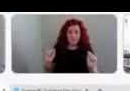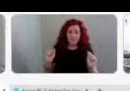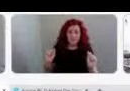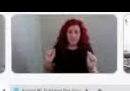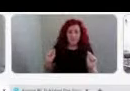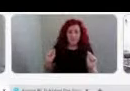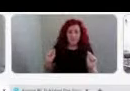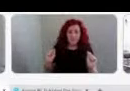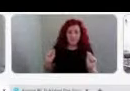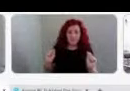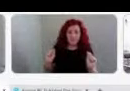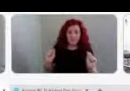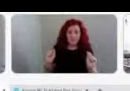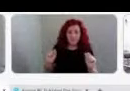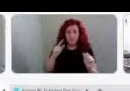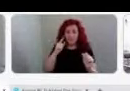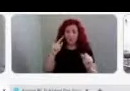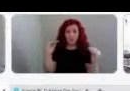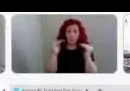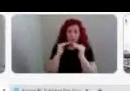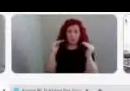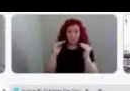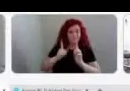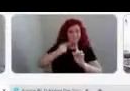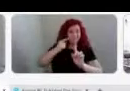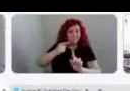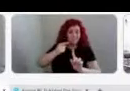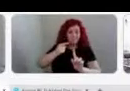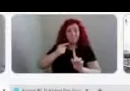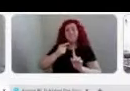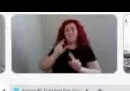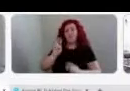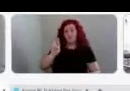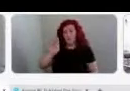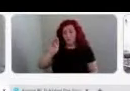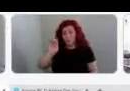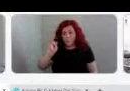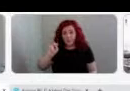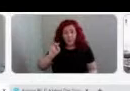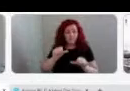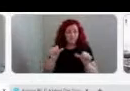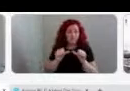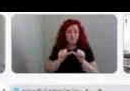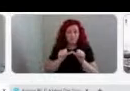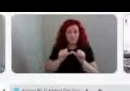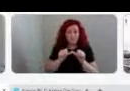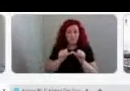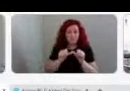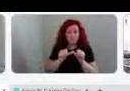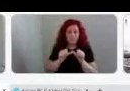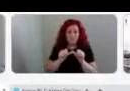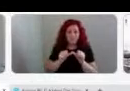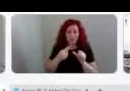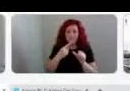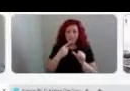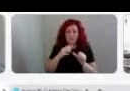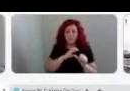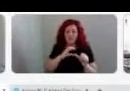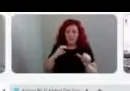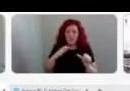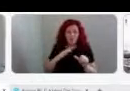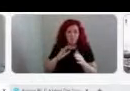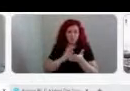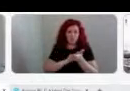the non-majority party and count in urban areas then i would say that the commission is doing a great